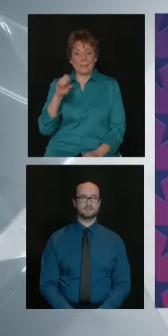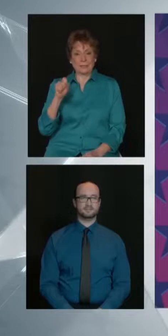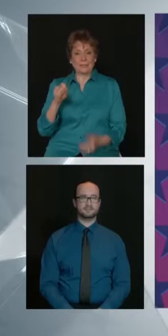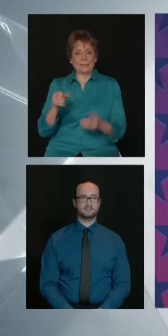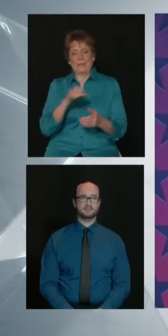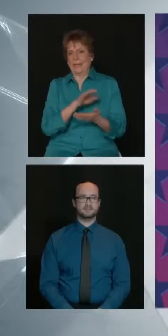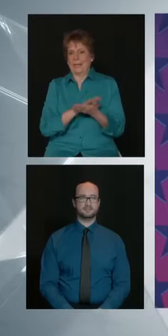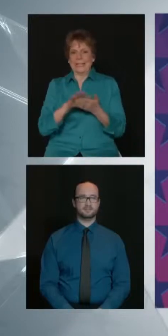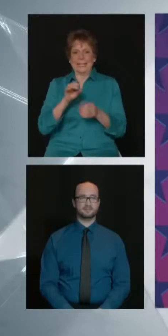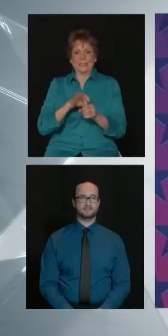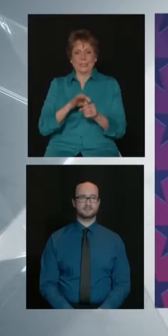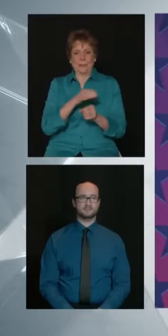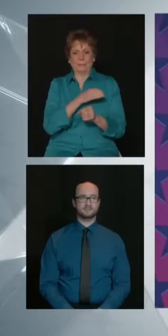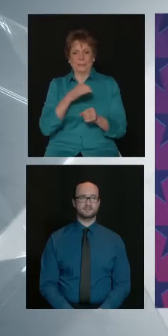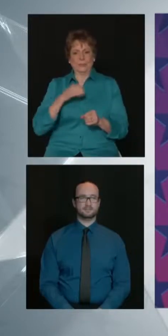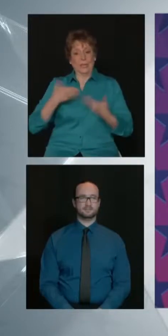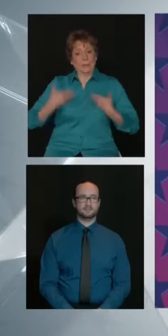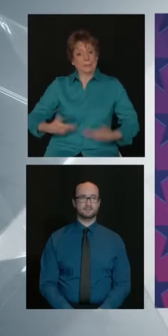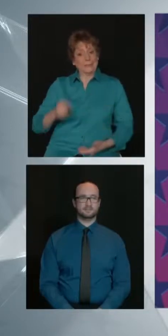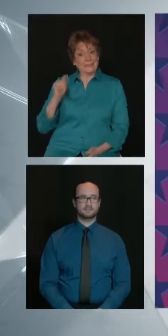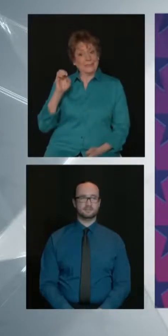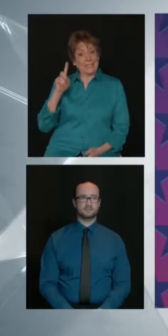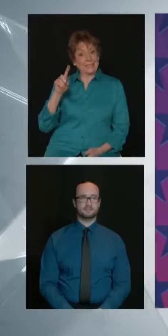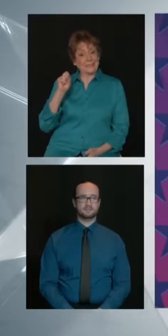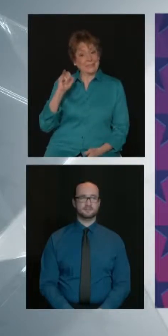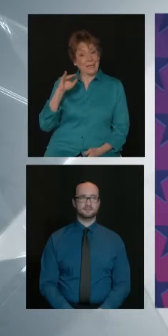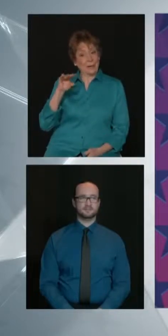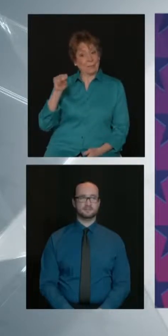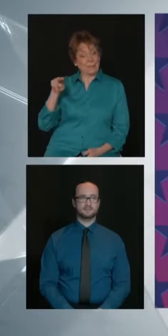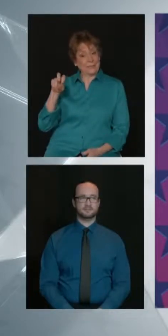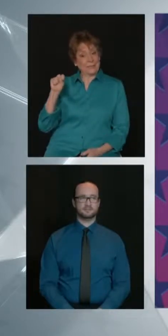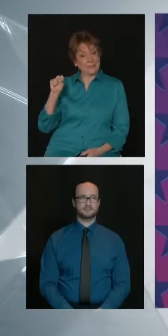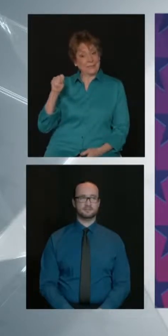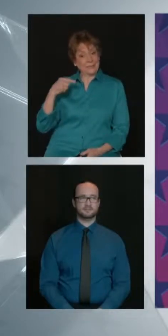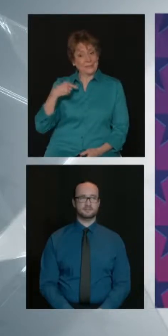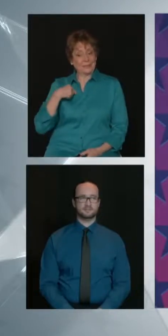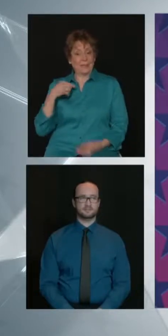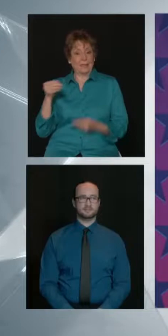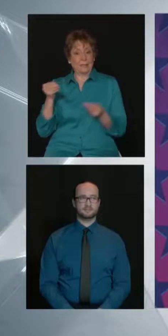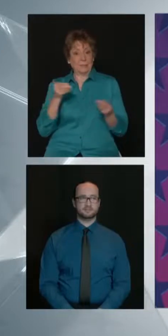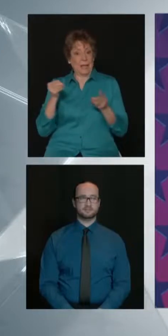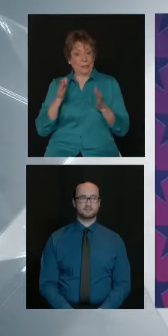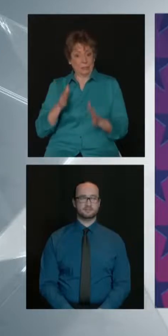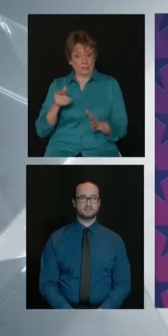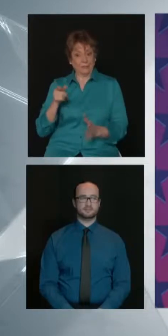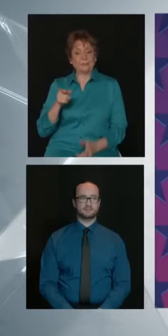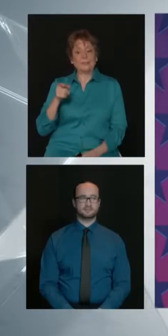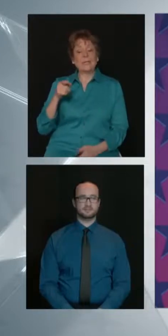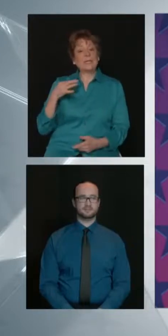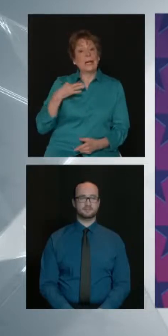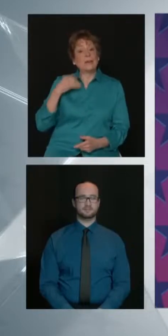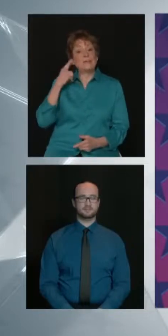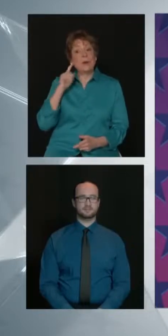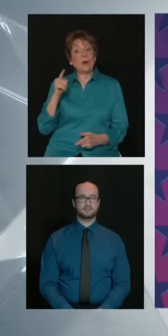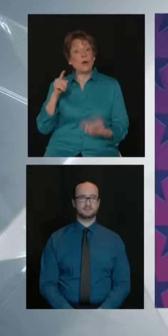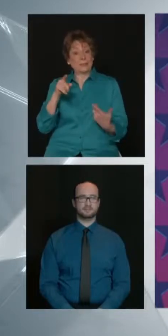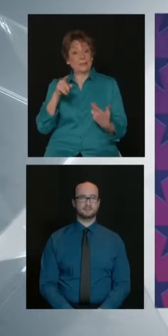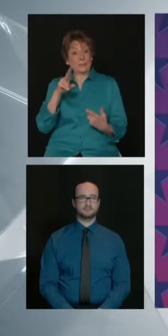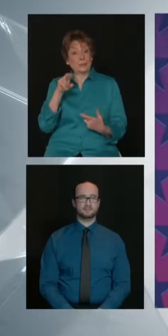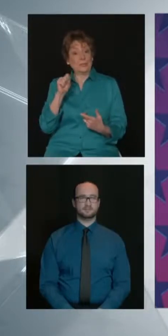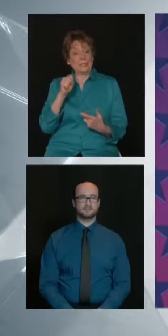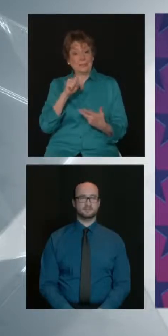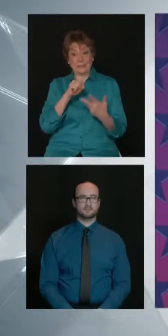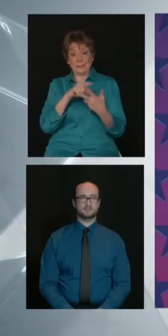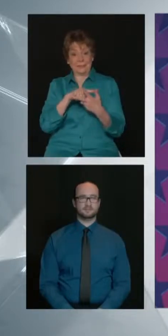we feature a debate among the candidates for U.S. Senate in a race that's widely being watched as it will help determine which party will